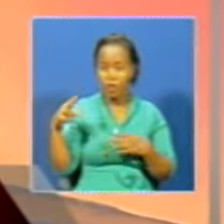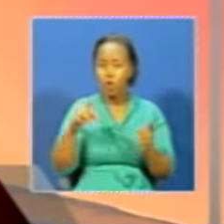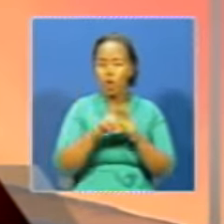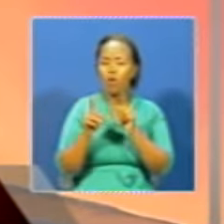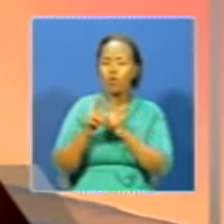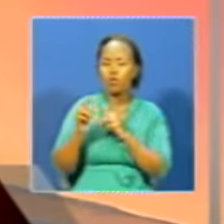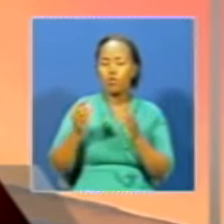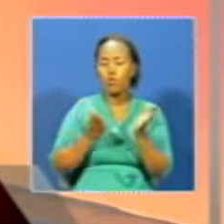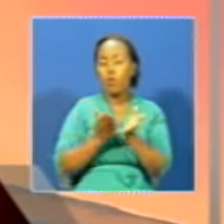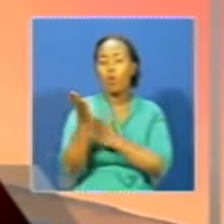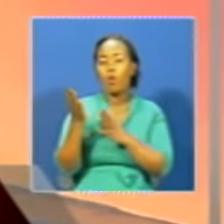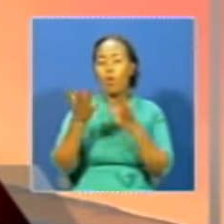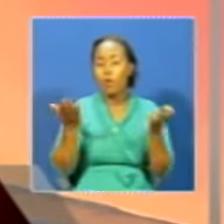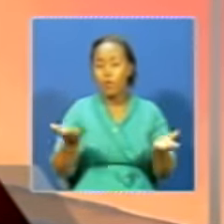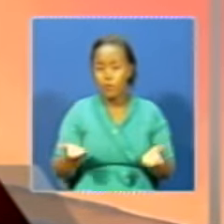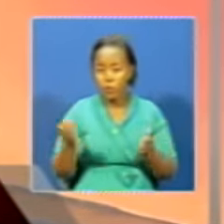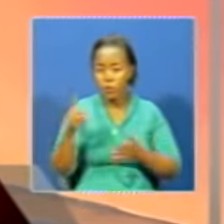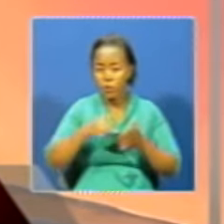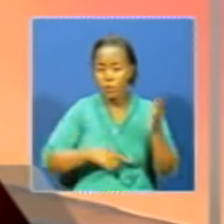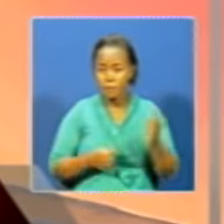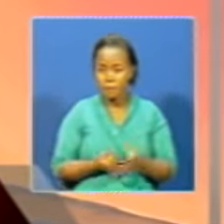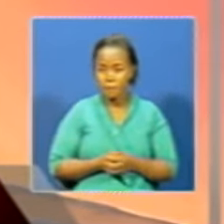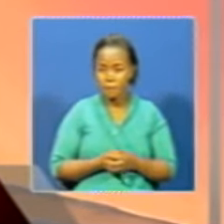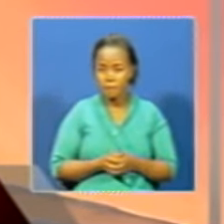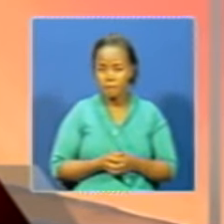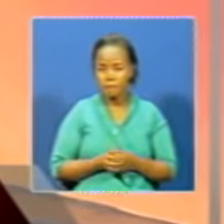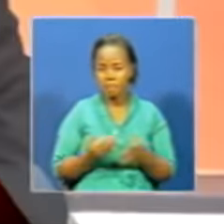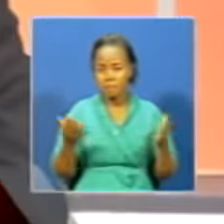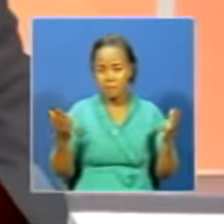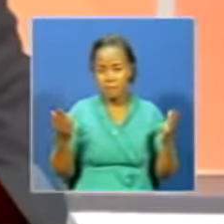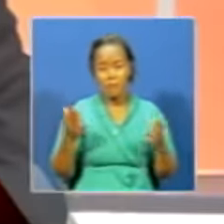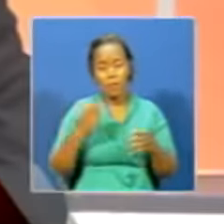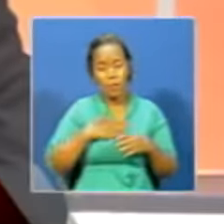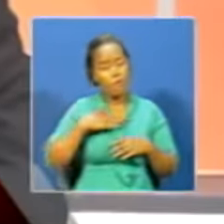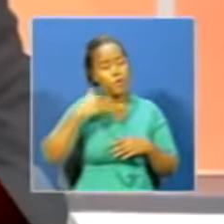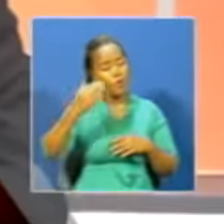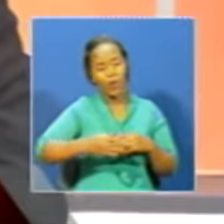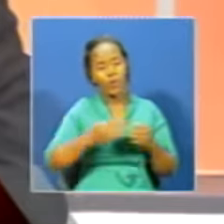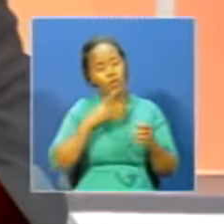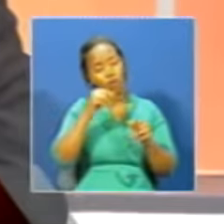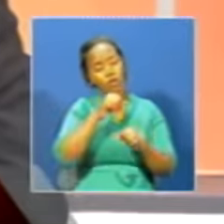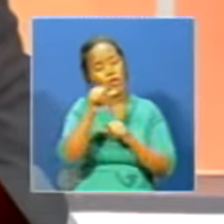to you? Let me tell you why I talk about brawn and